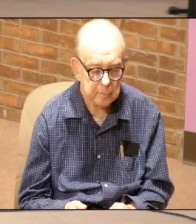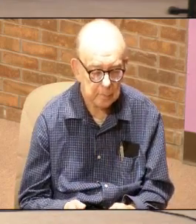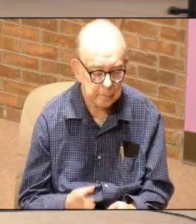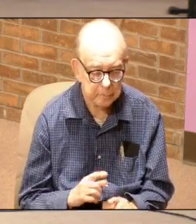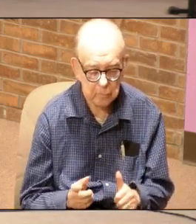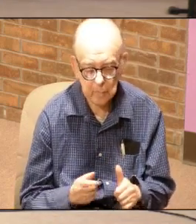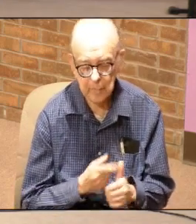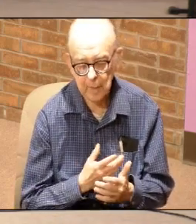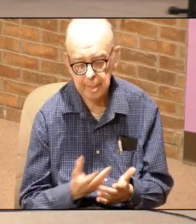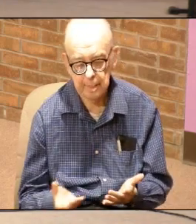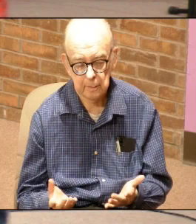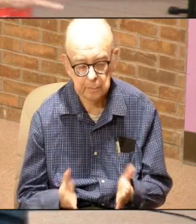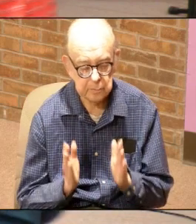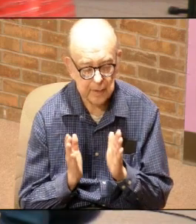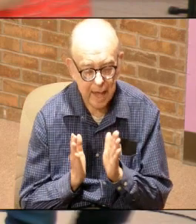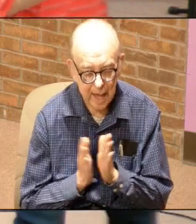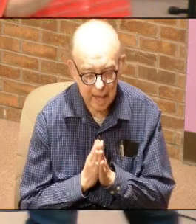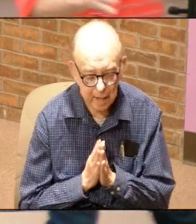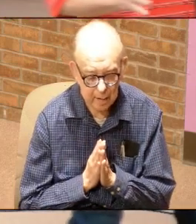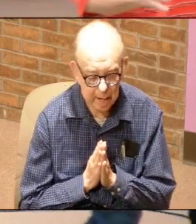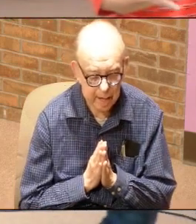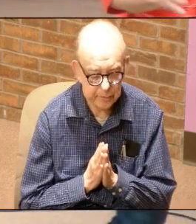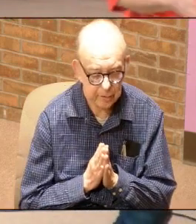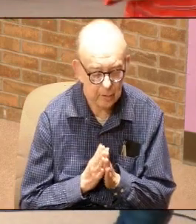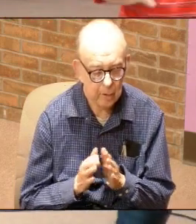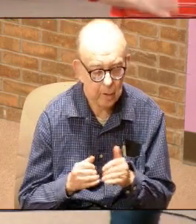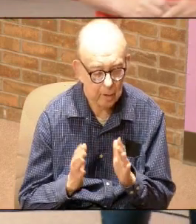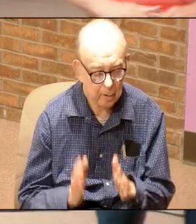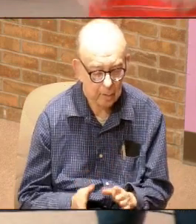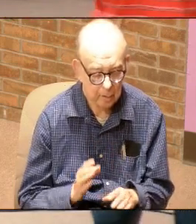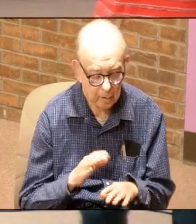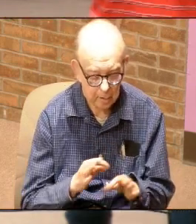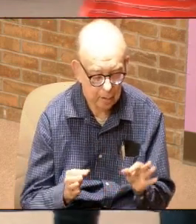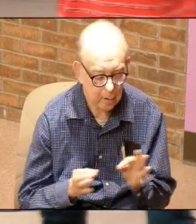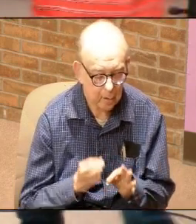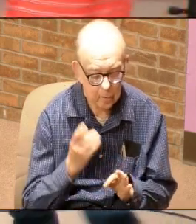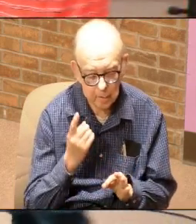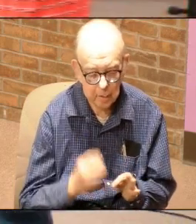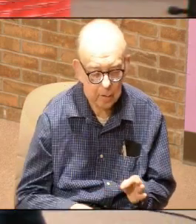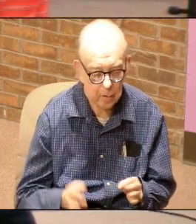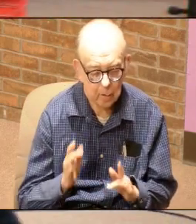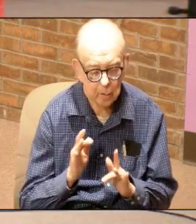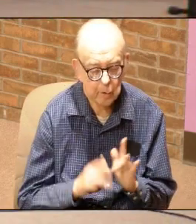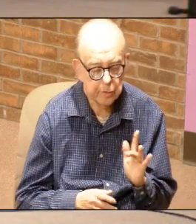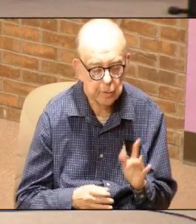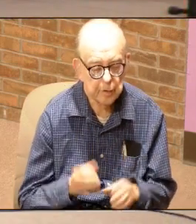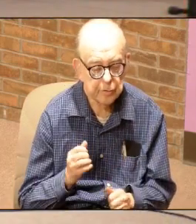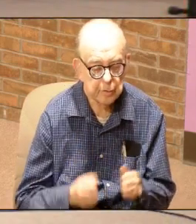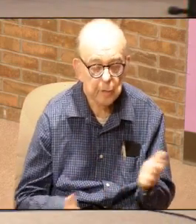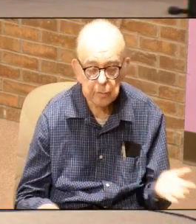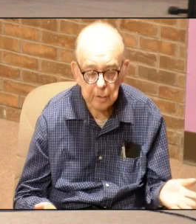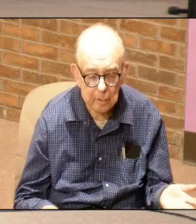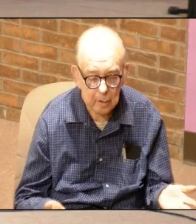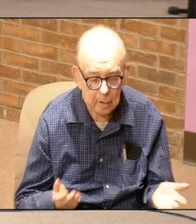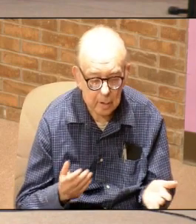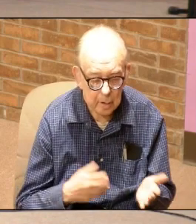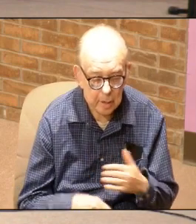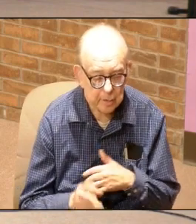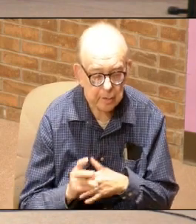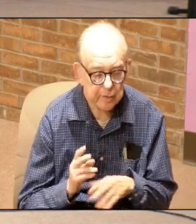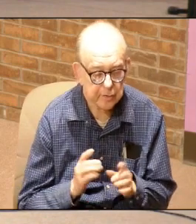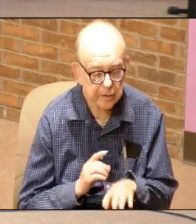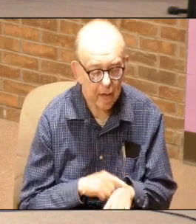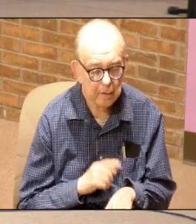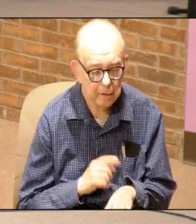And the first thing that you would ask the players on the field, what do you miss the most in this